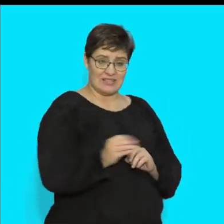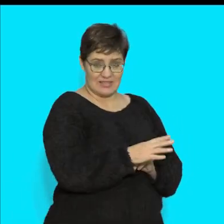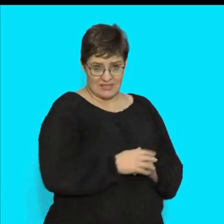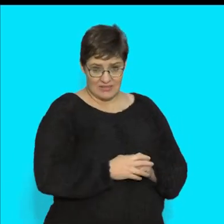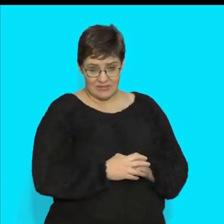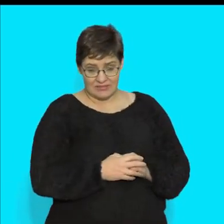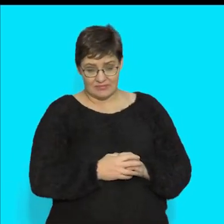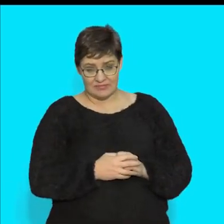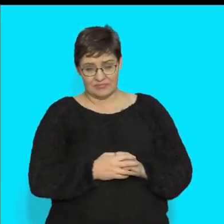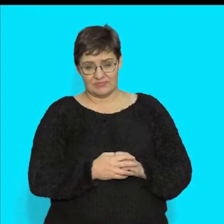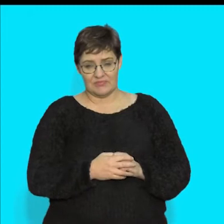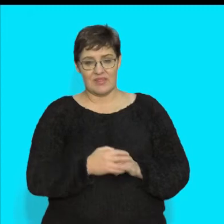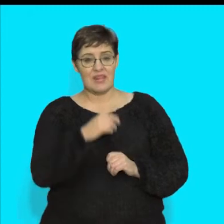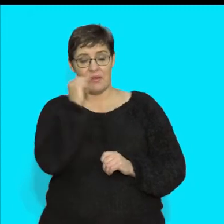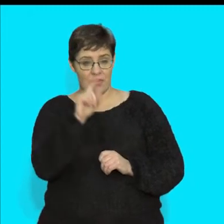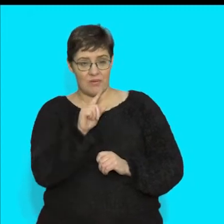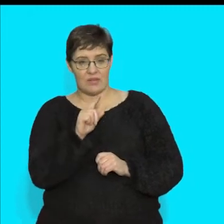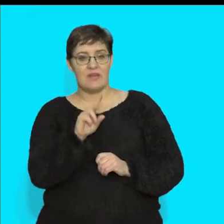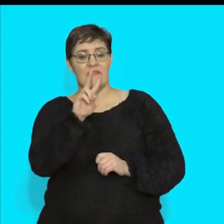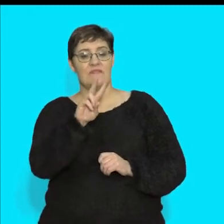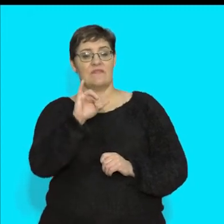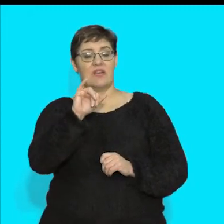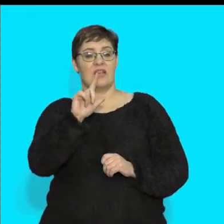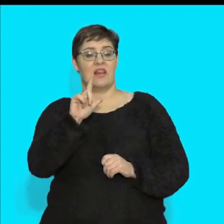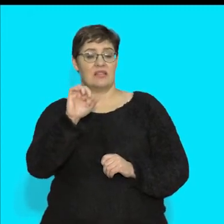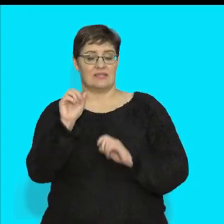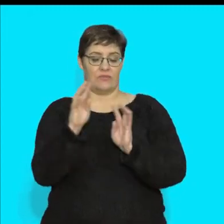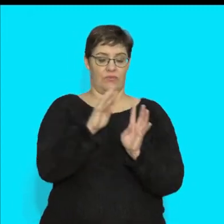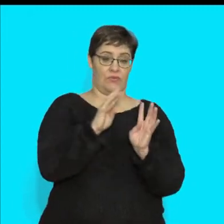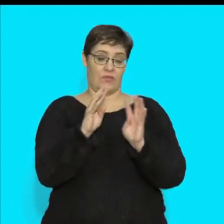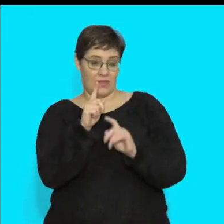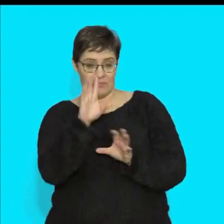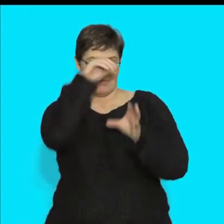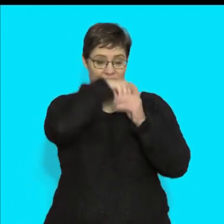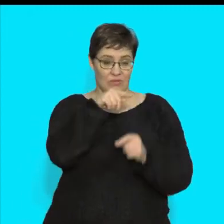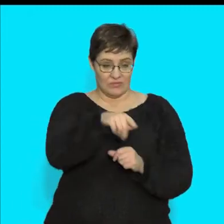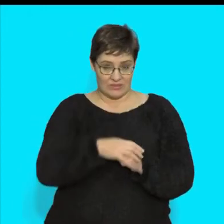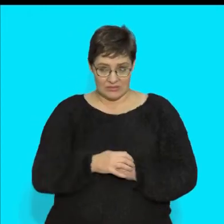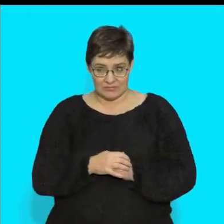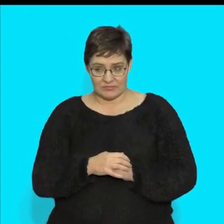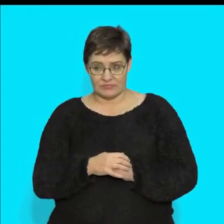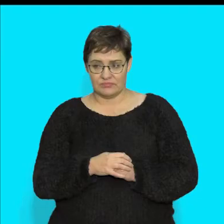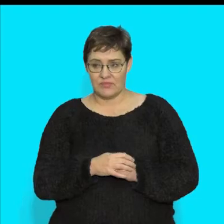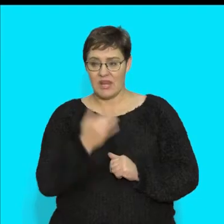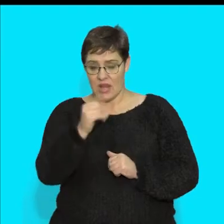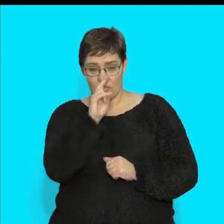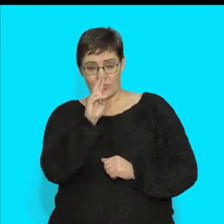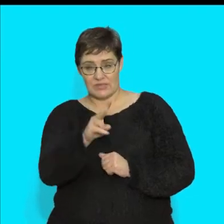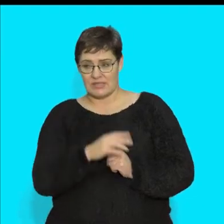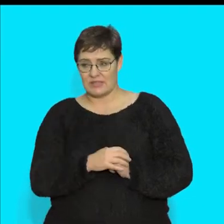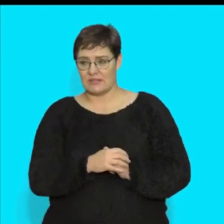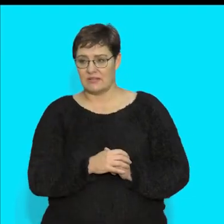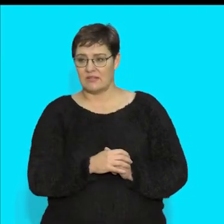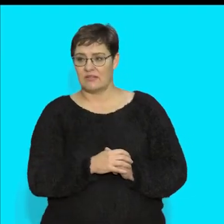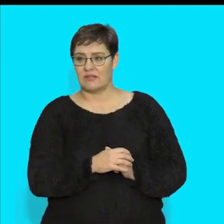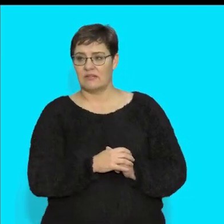go directly in there. It's called the villus, all right? Very important part. Now you'll see now, have a look